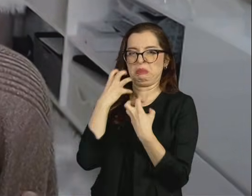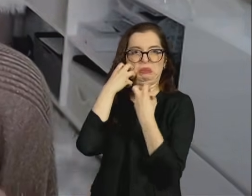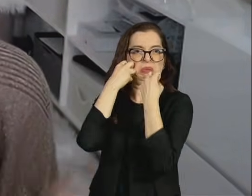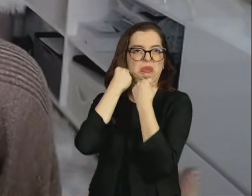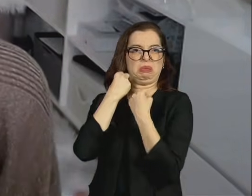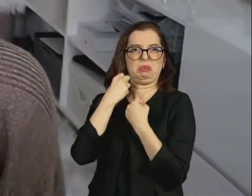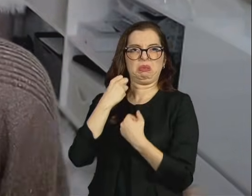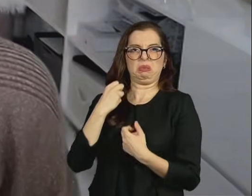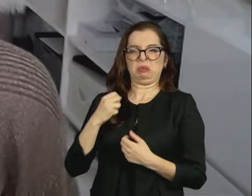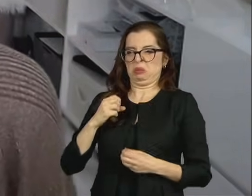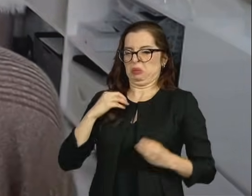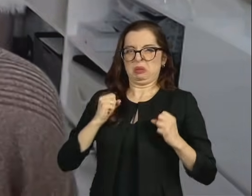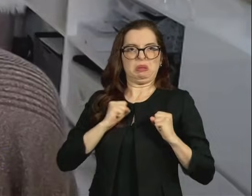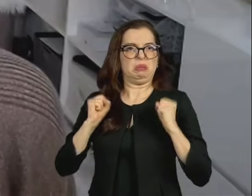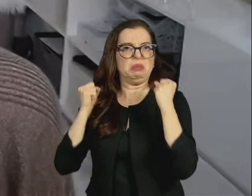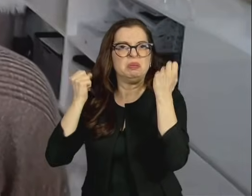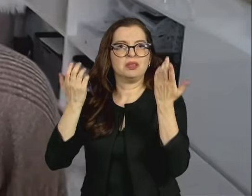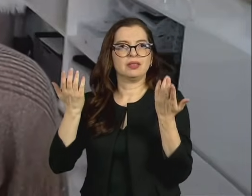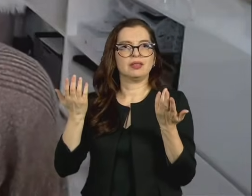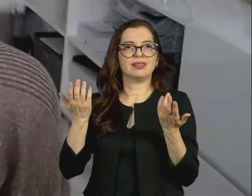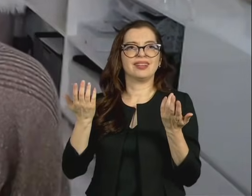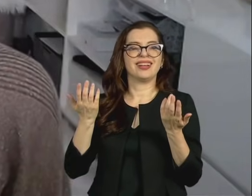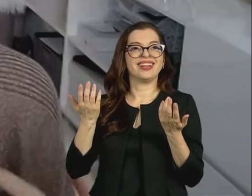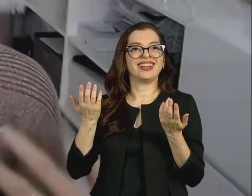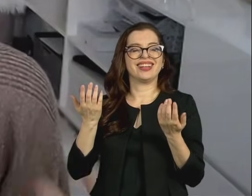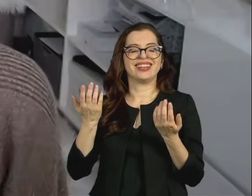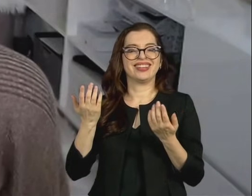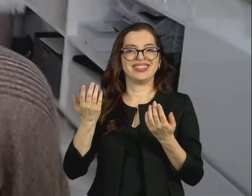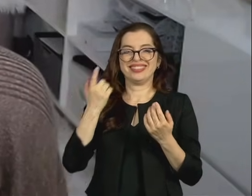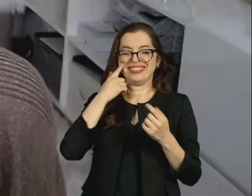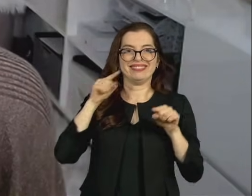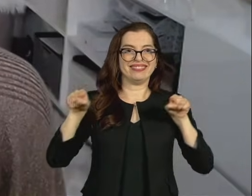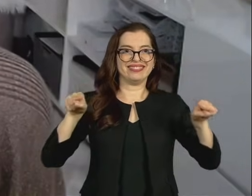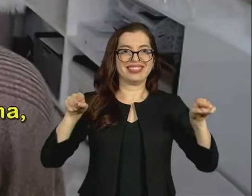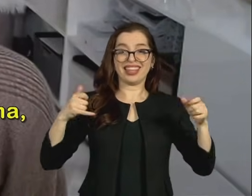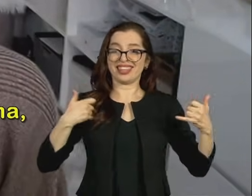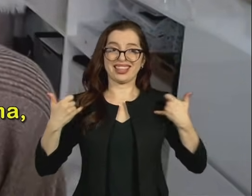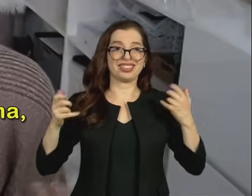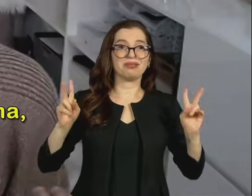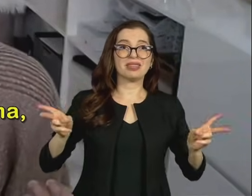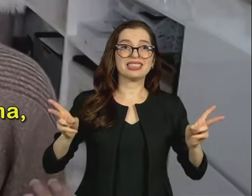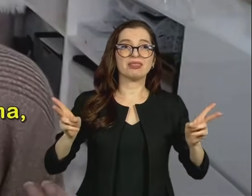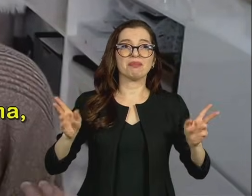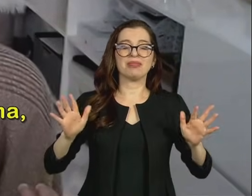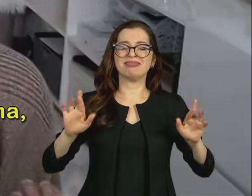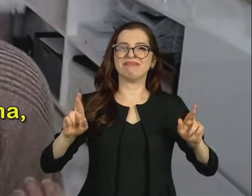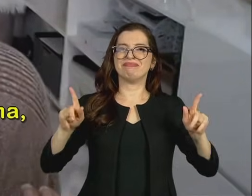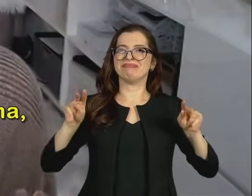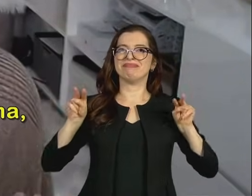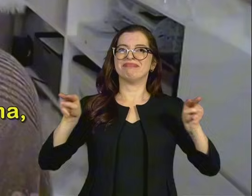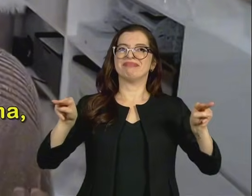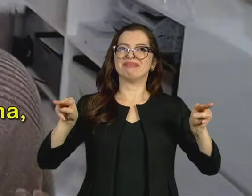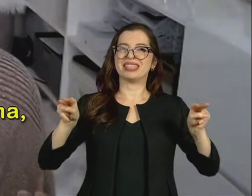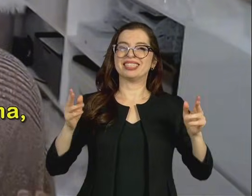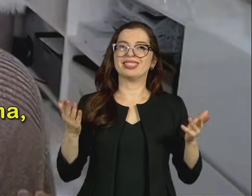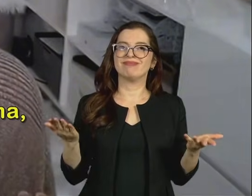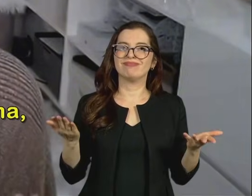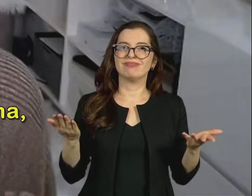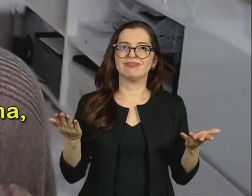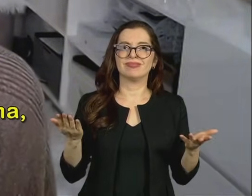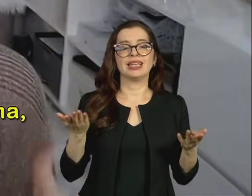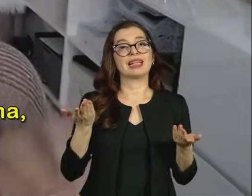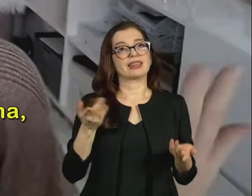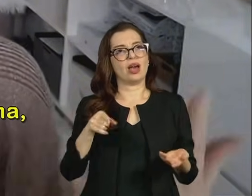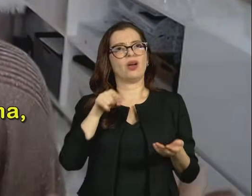as vinegar, right? And at some point we come with an expiration date after which we get sour in some